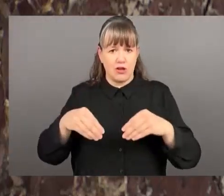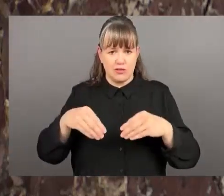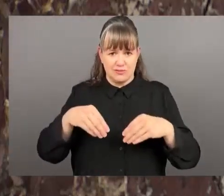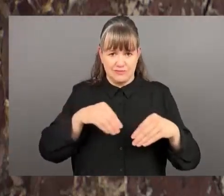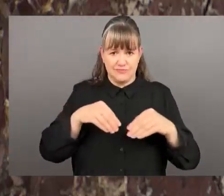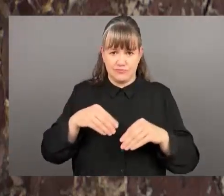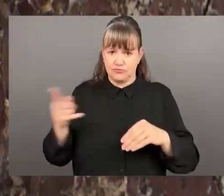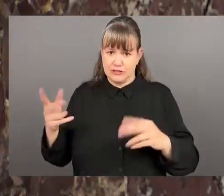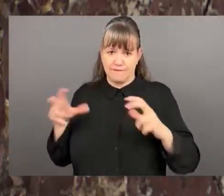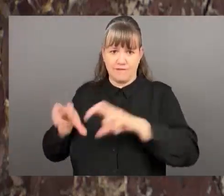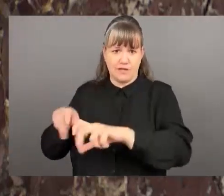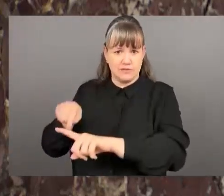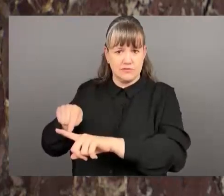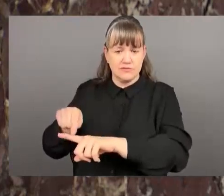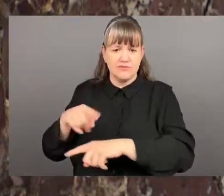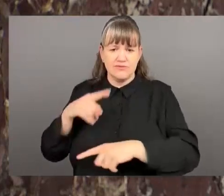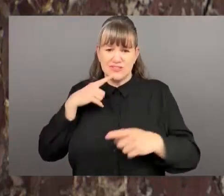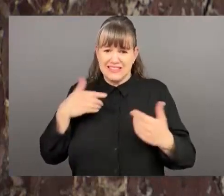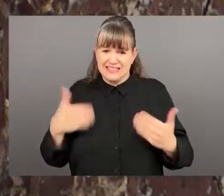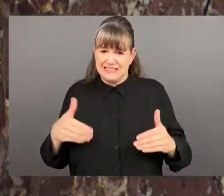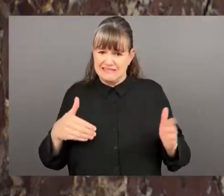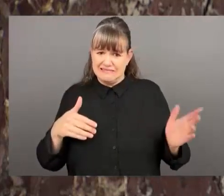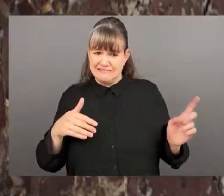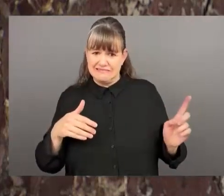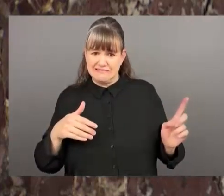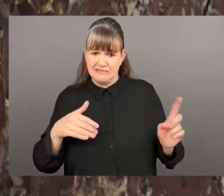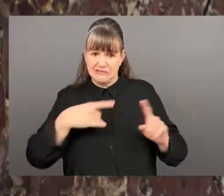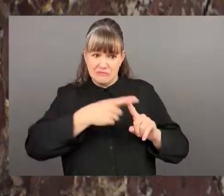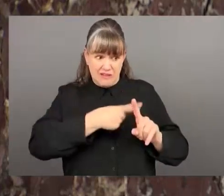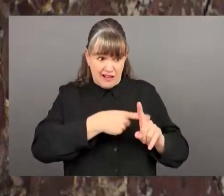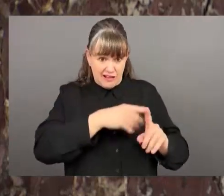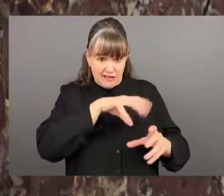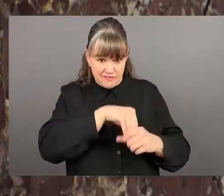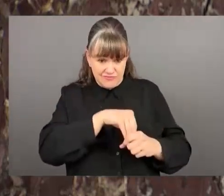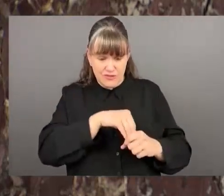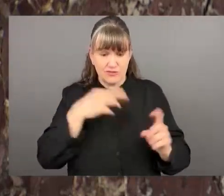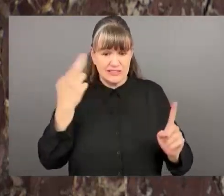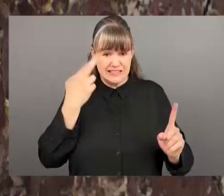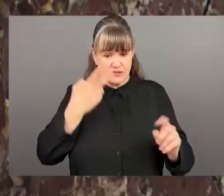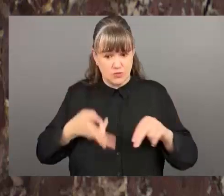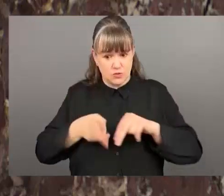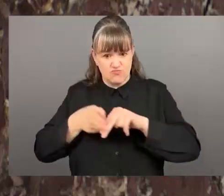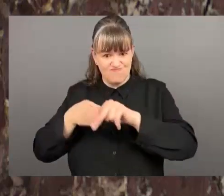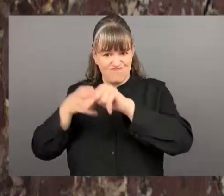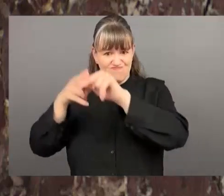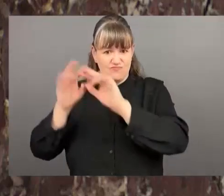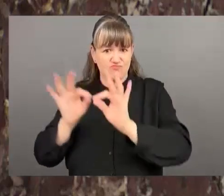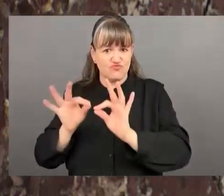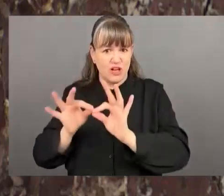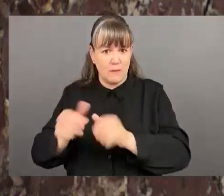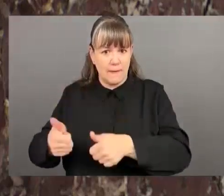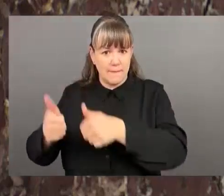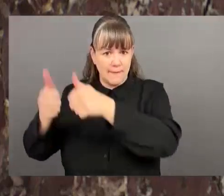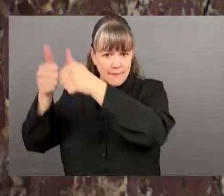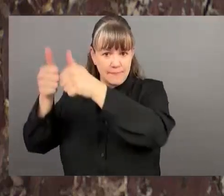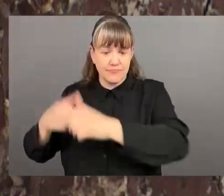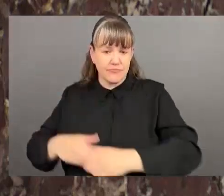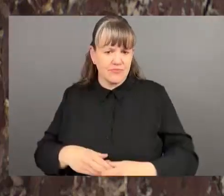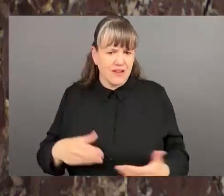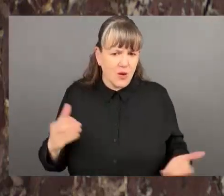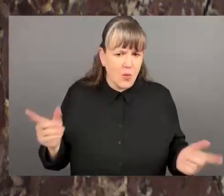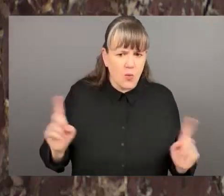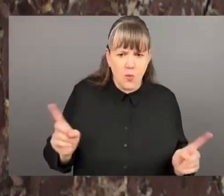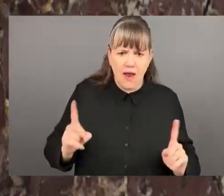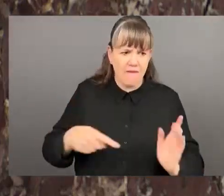rental market contributes significantly to rent increases and the loss of affordable units. And